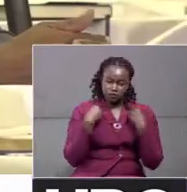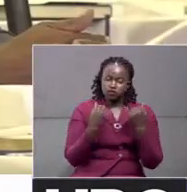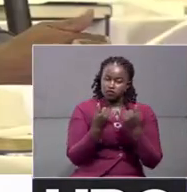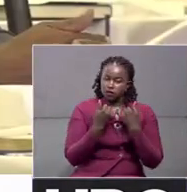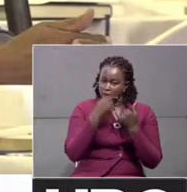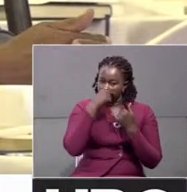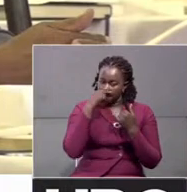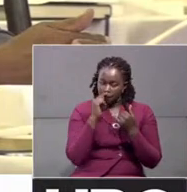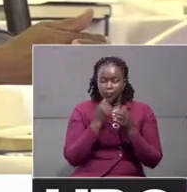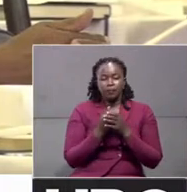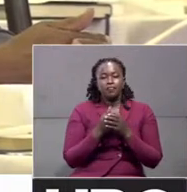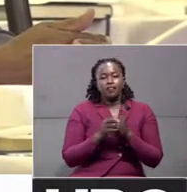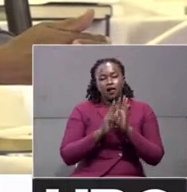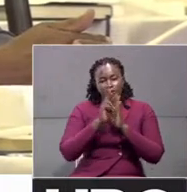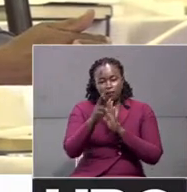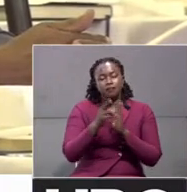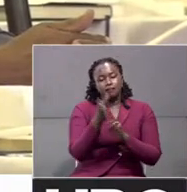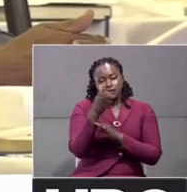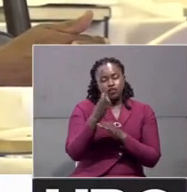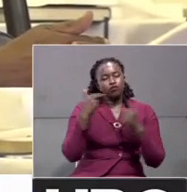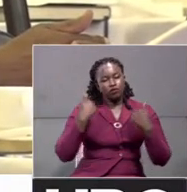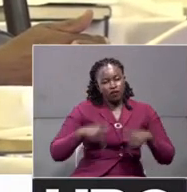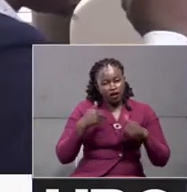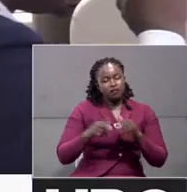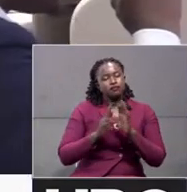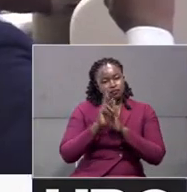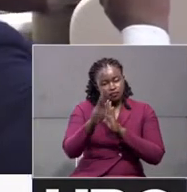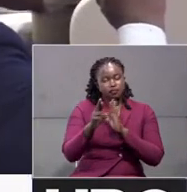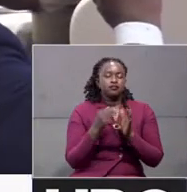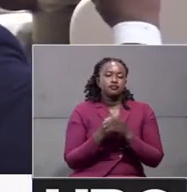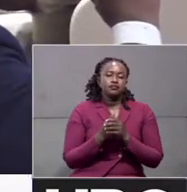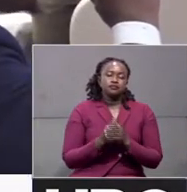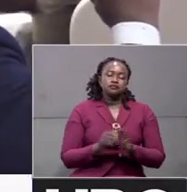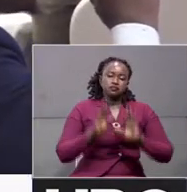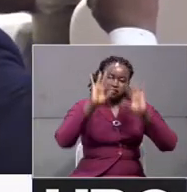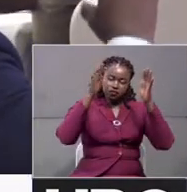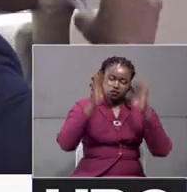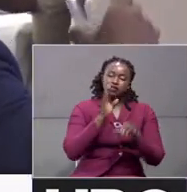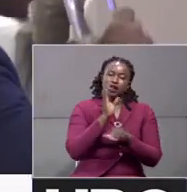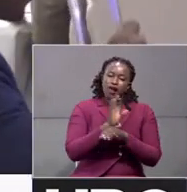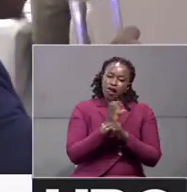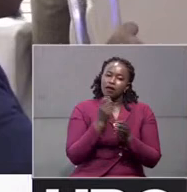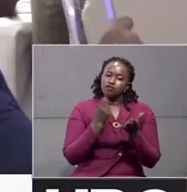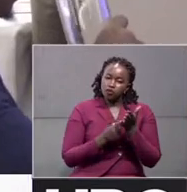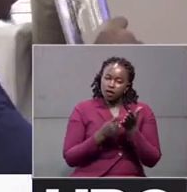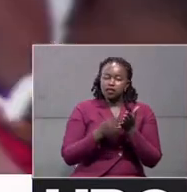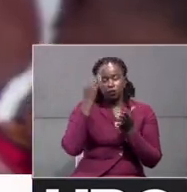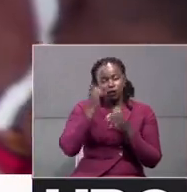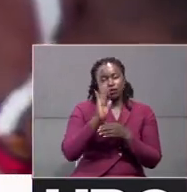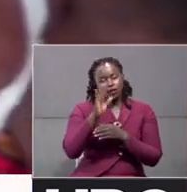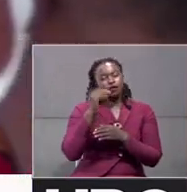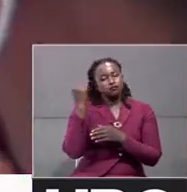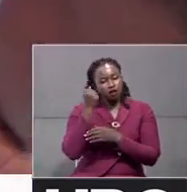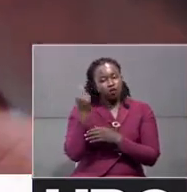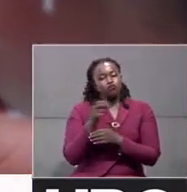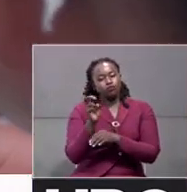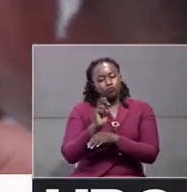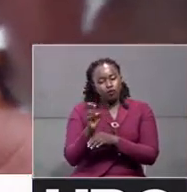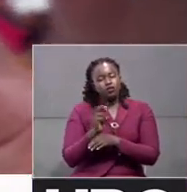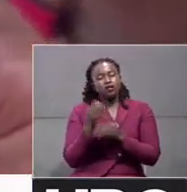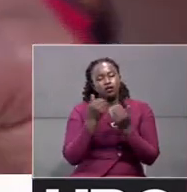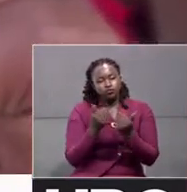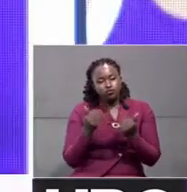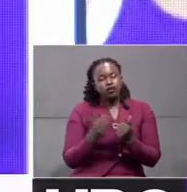Museveni, represented by the Minister for Health Jane Ruth Acheng, commended the Church of Uganda for their campaign to monitor children's social